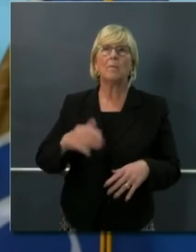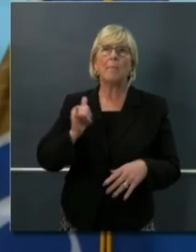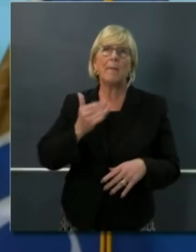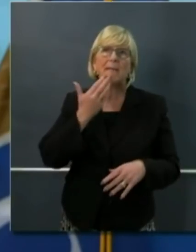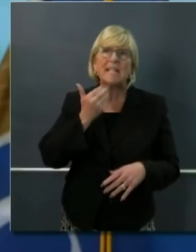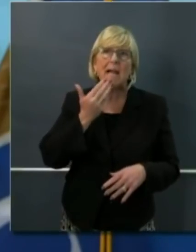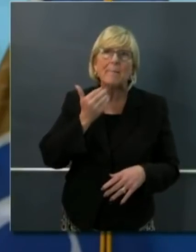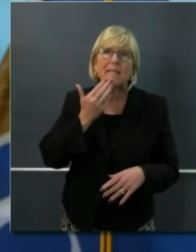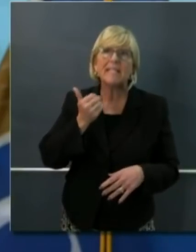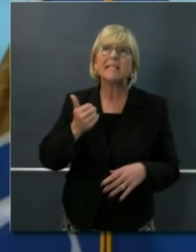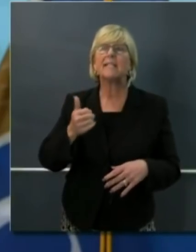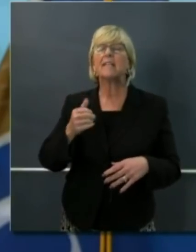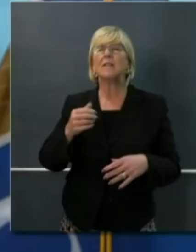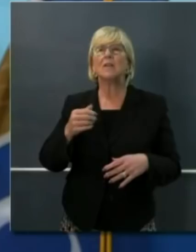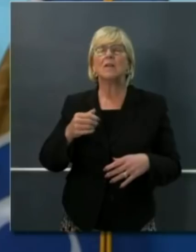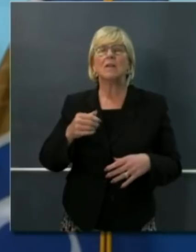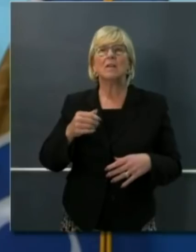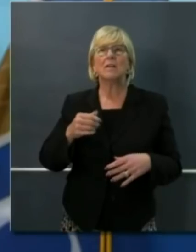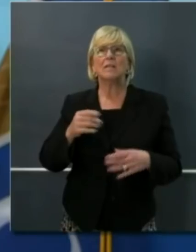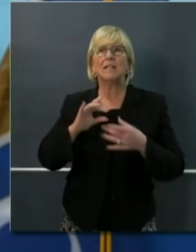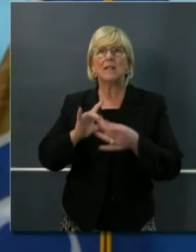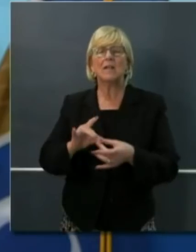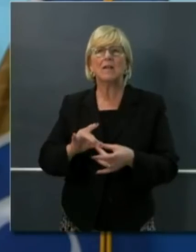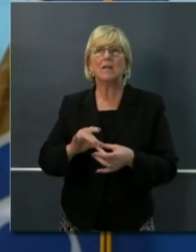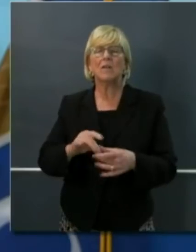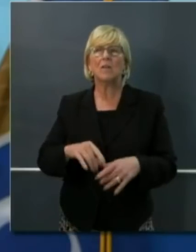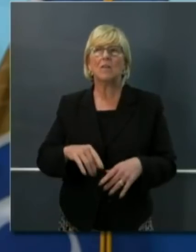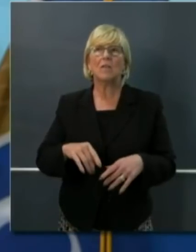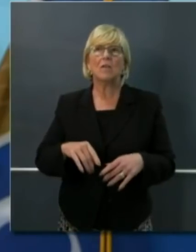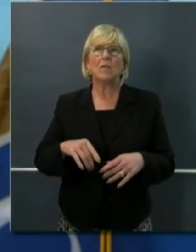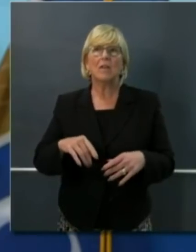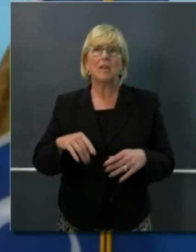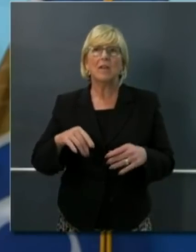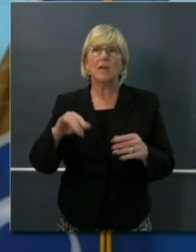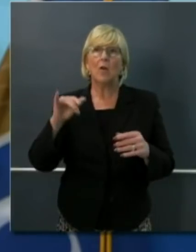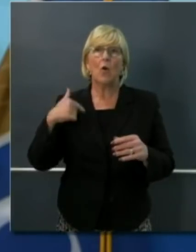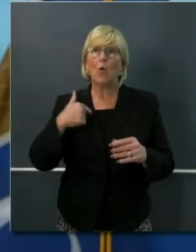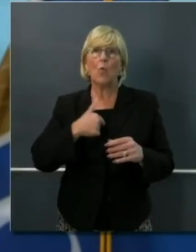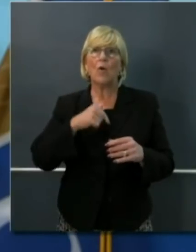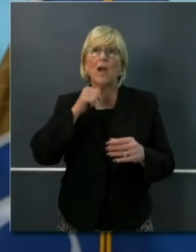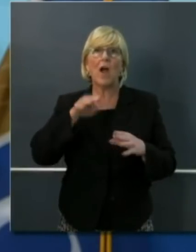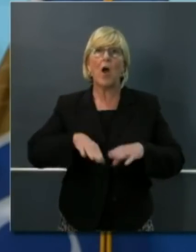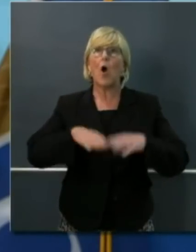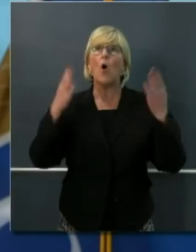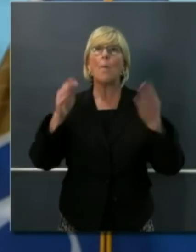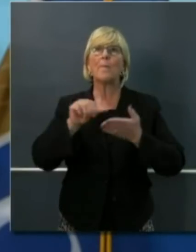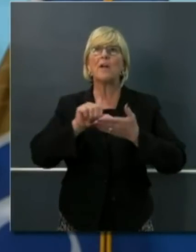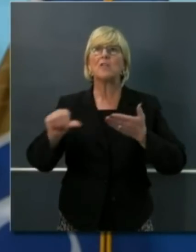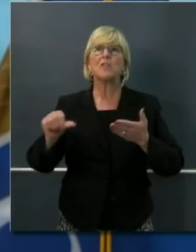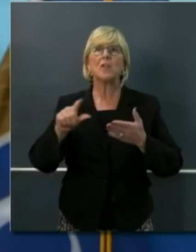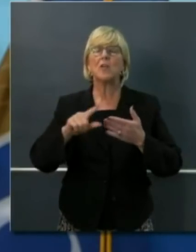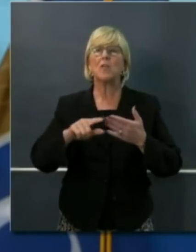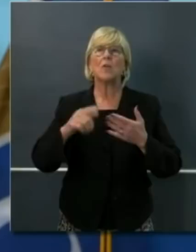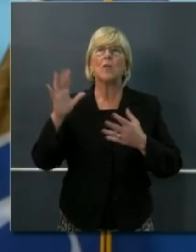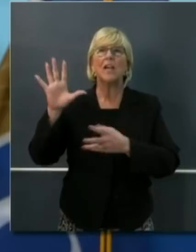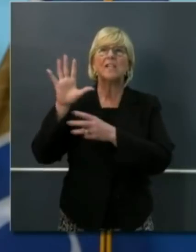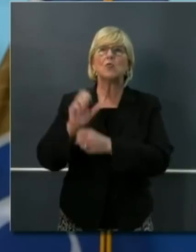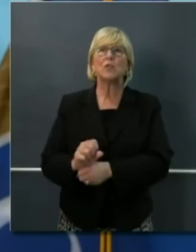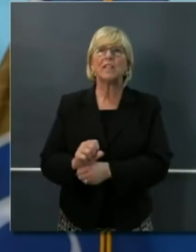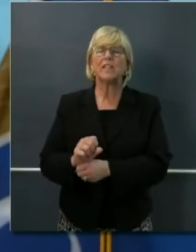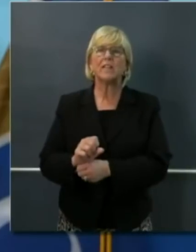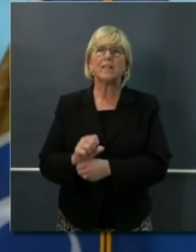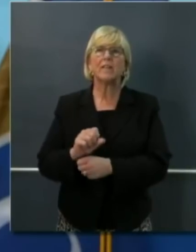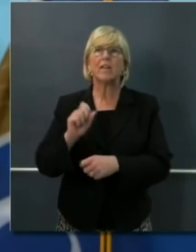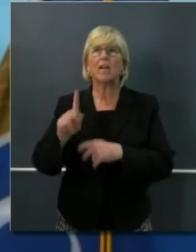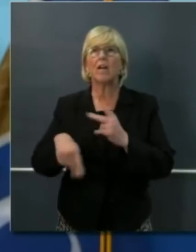But what this is not, and this perhaps is the easiest way to ultimately explain it, is we're not opening up to just traditional cosmetic